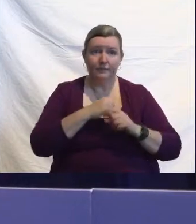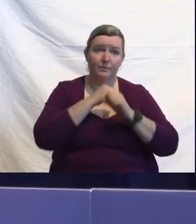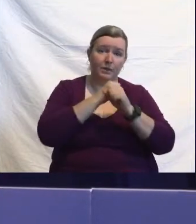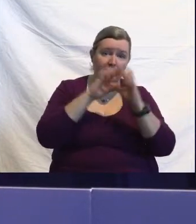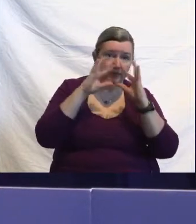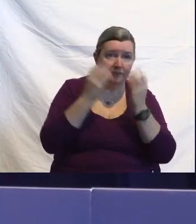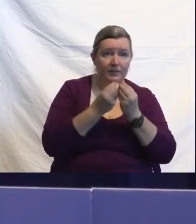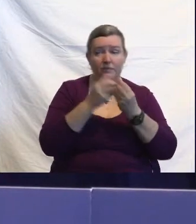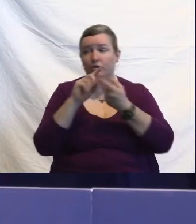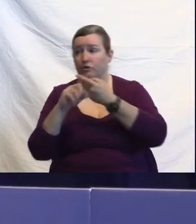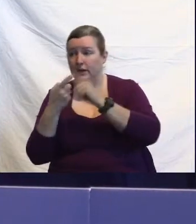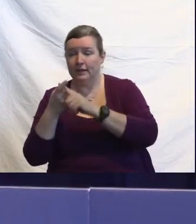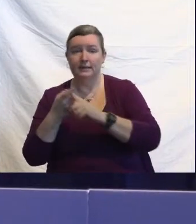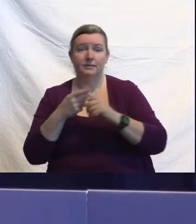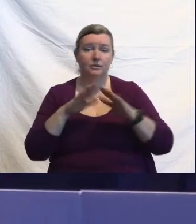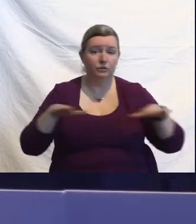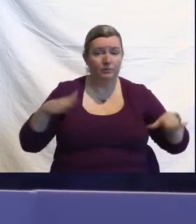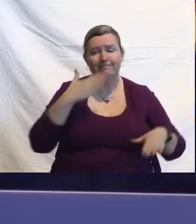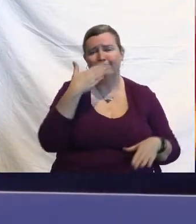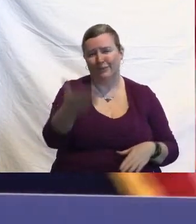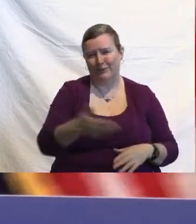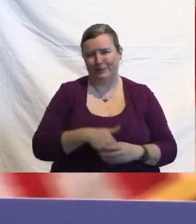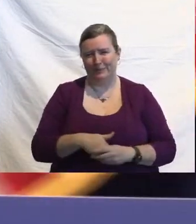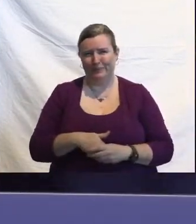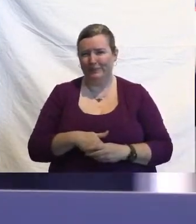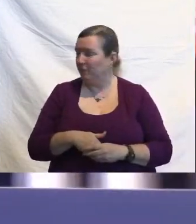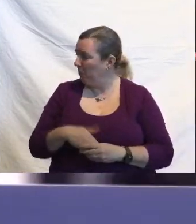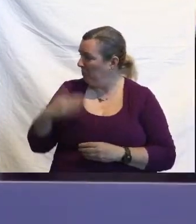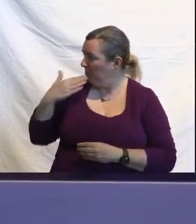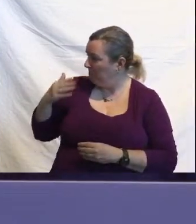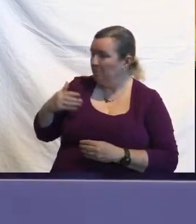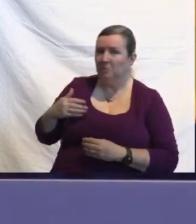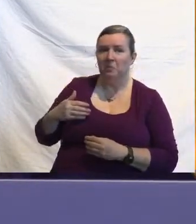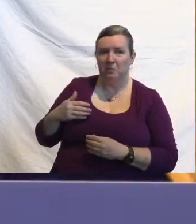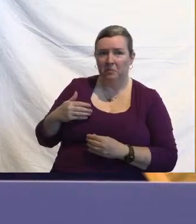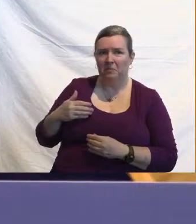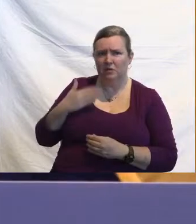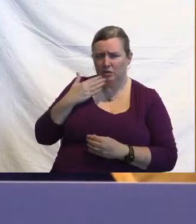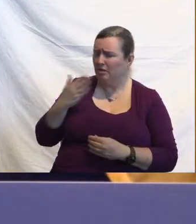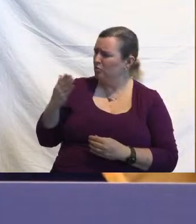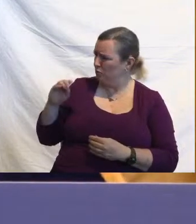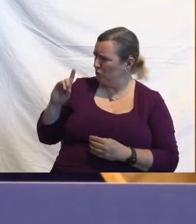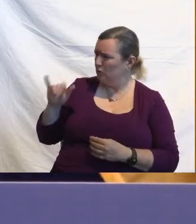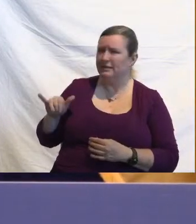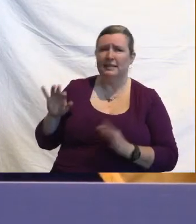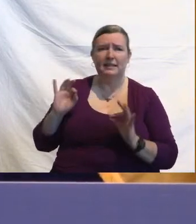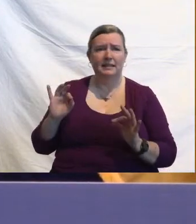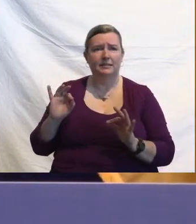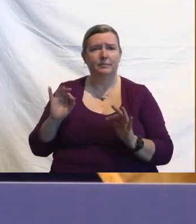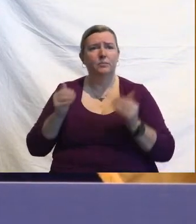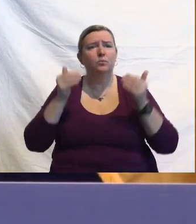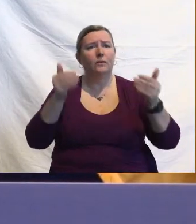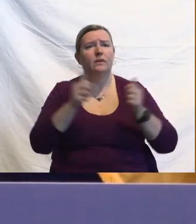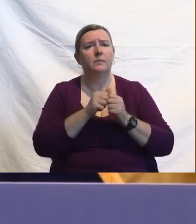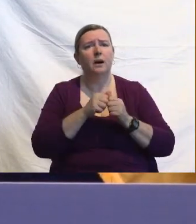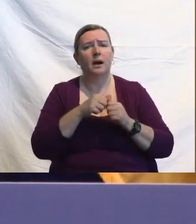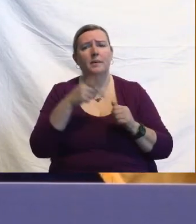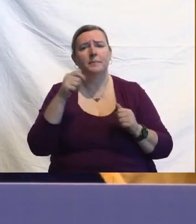and our children. Thank you. Judy, thank you as always. Before we go to Pat, a question for you and Tina.